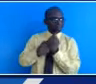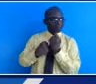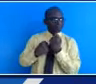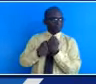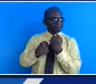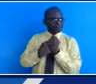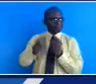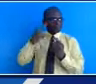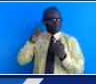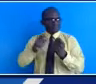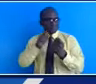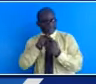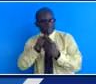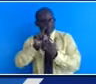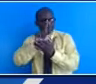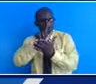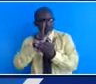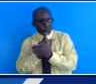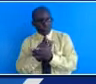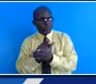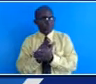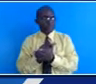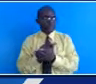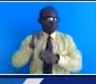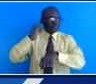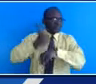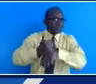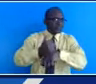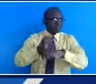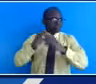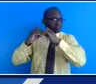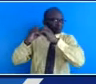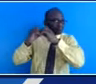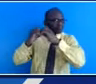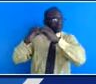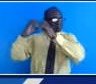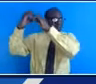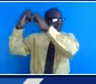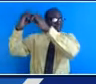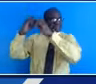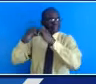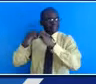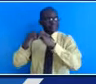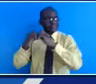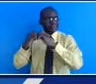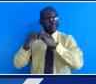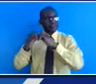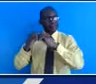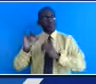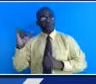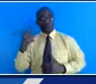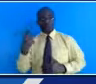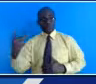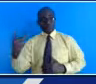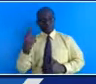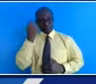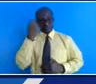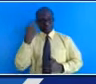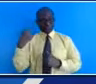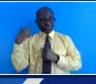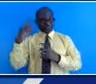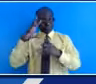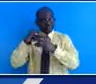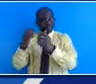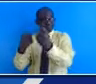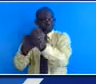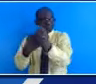intervals, and it was nonstop for the days that you're in session. And you can't appreciate the diversity of how many advocates that are out there until you realize how many different